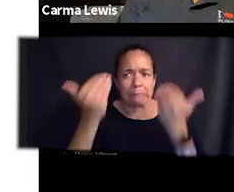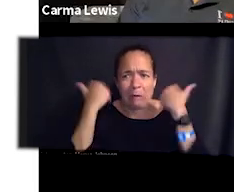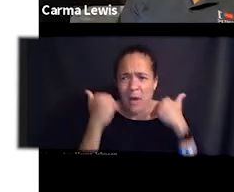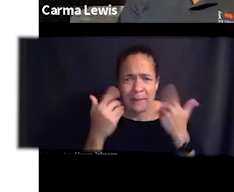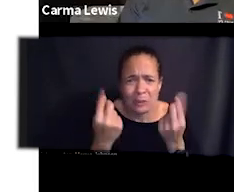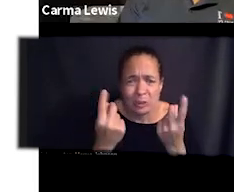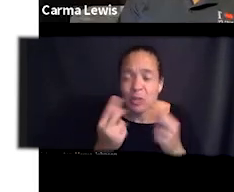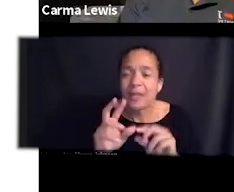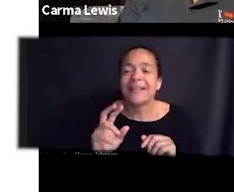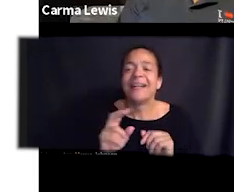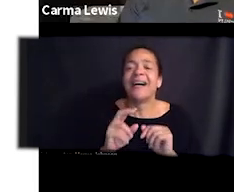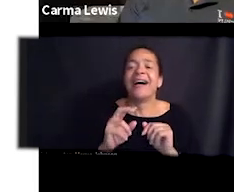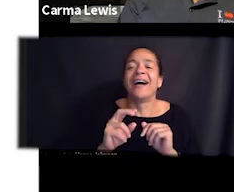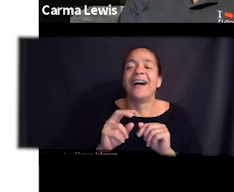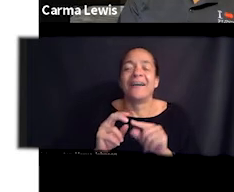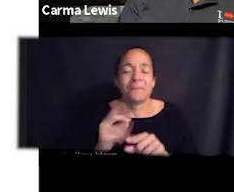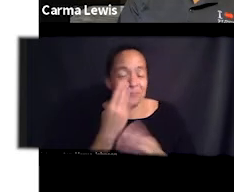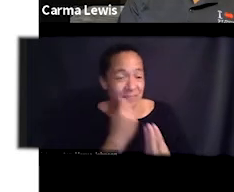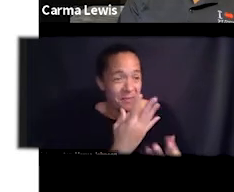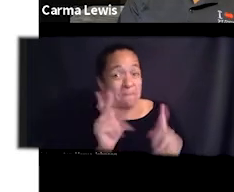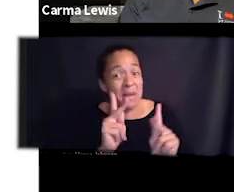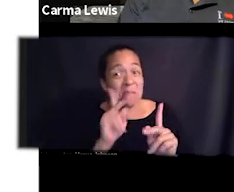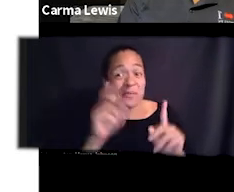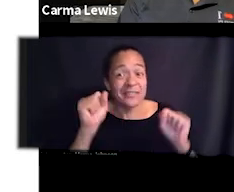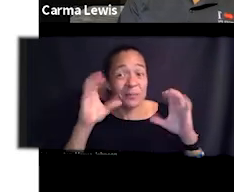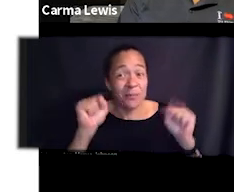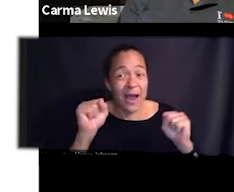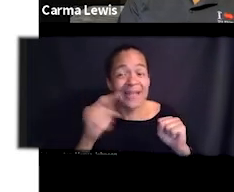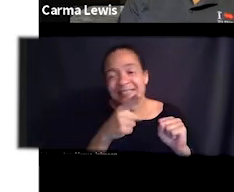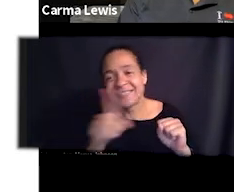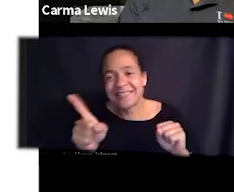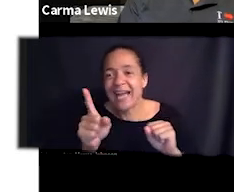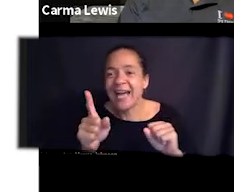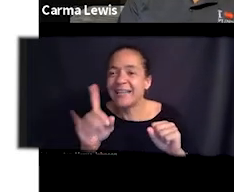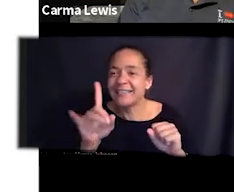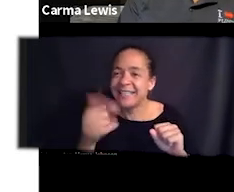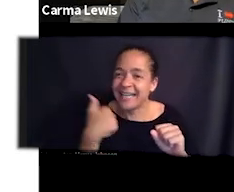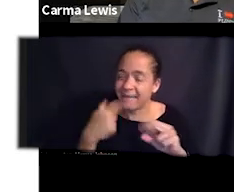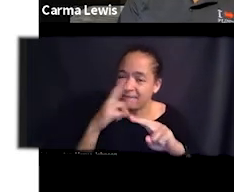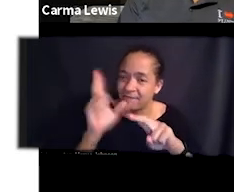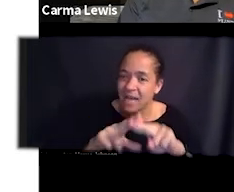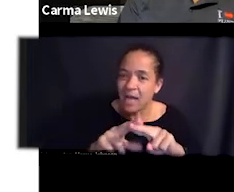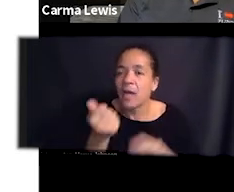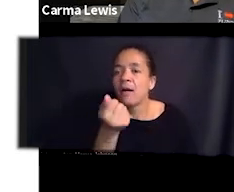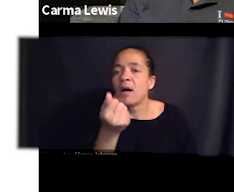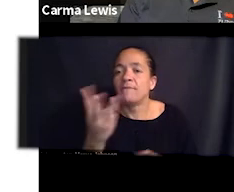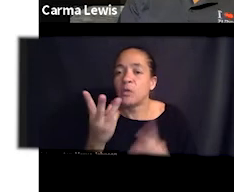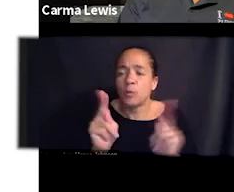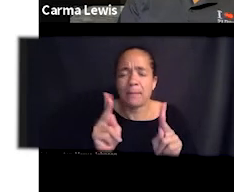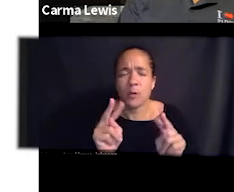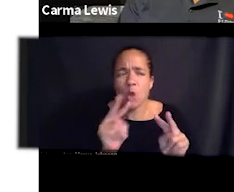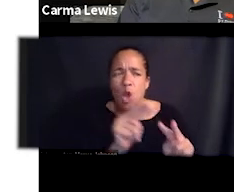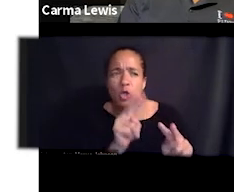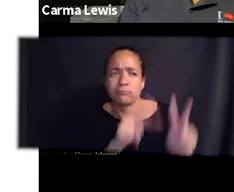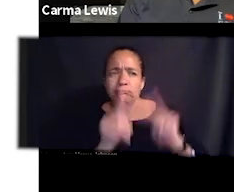They had fun with it. I had a couple of people say that they went, took a look at it, had to stop